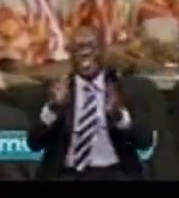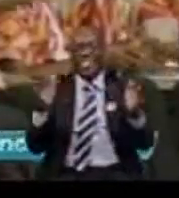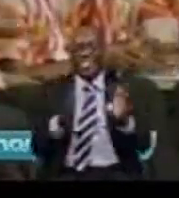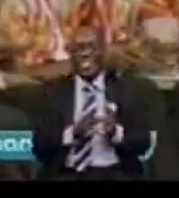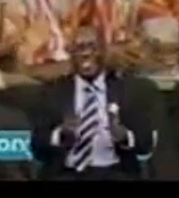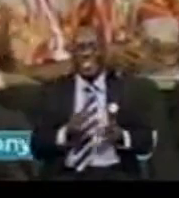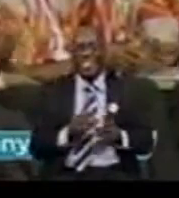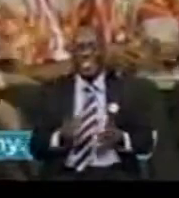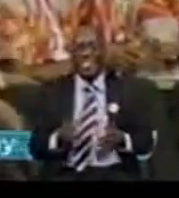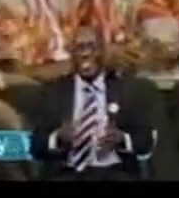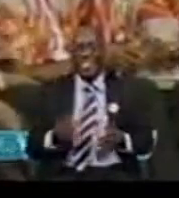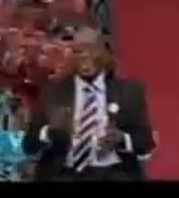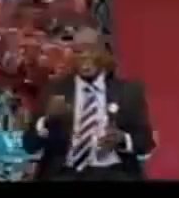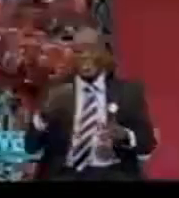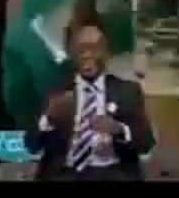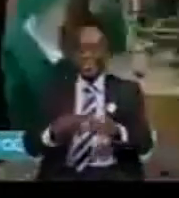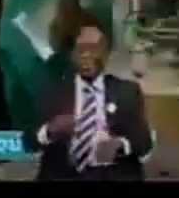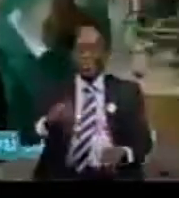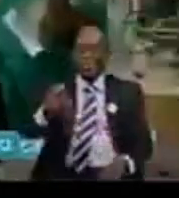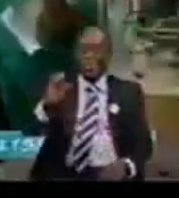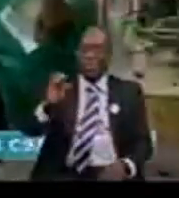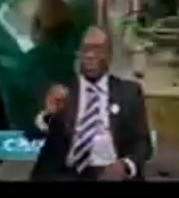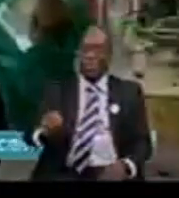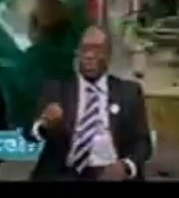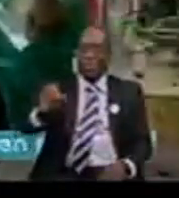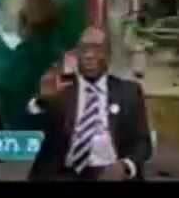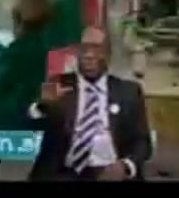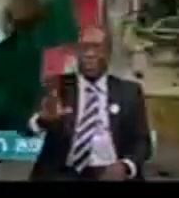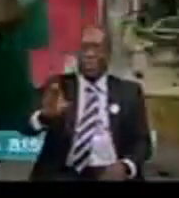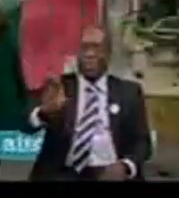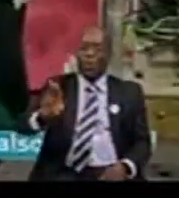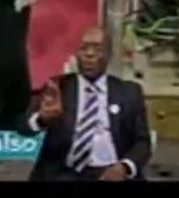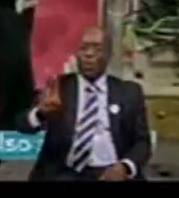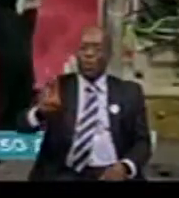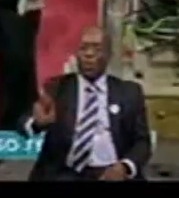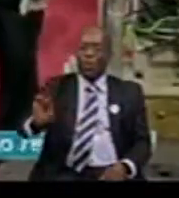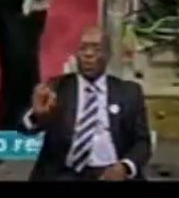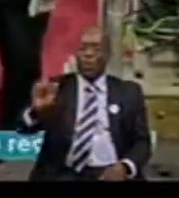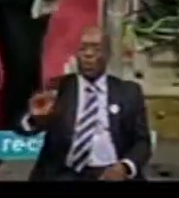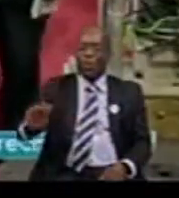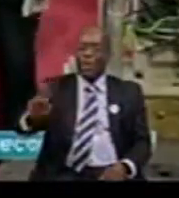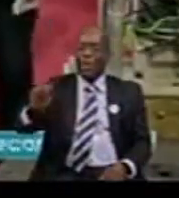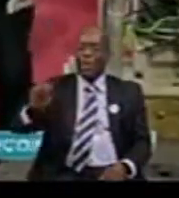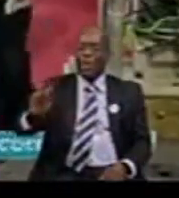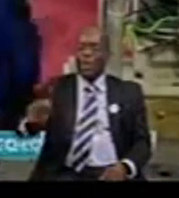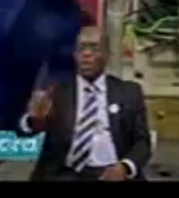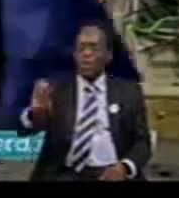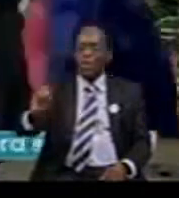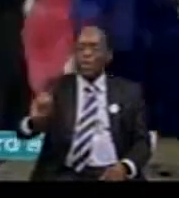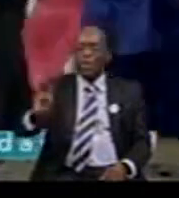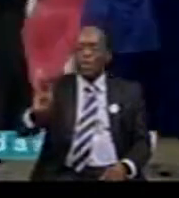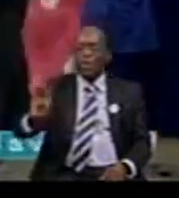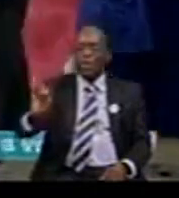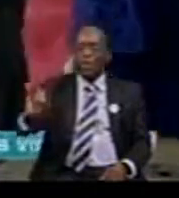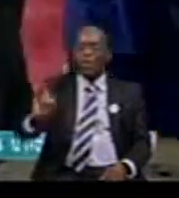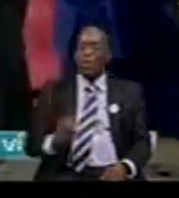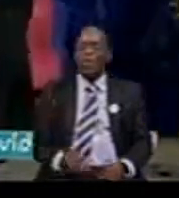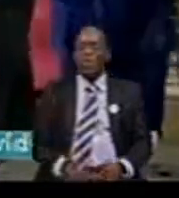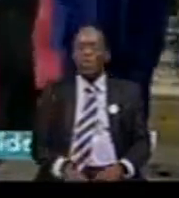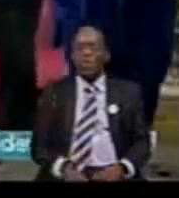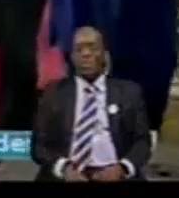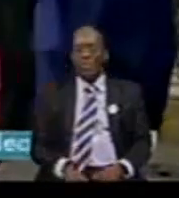ni oluwa tobi olorun ni sola oluwa tobi olorun ni sola praise the lord by the grace of god